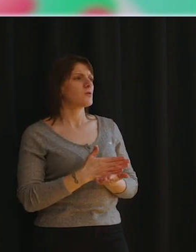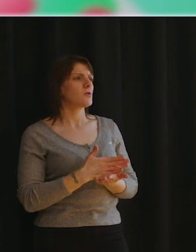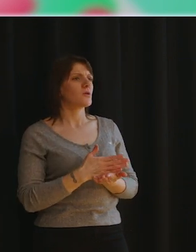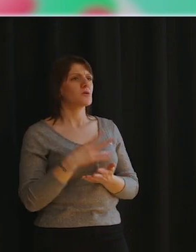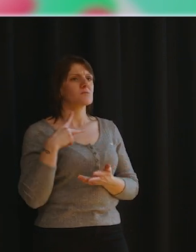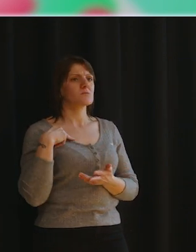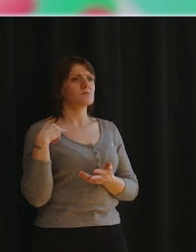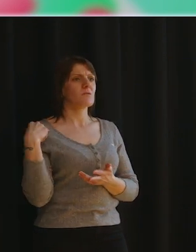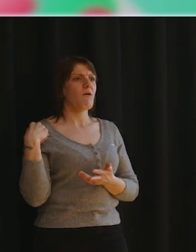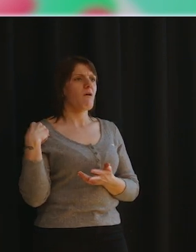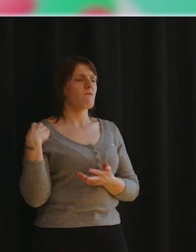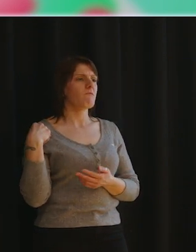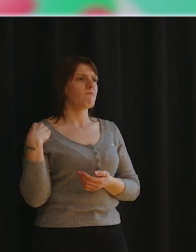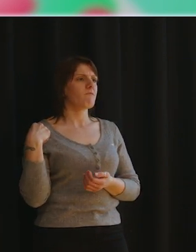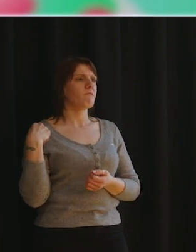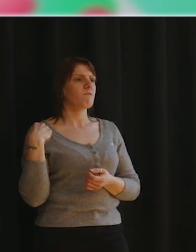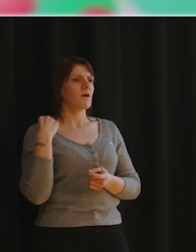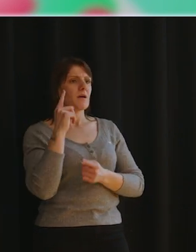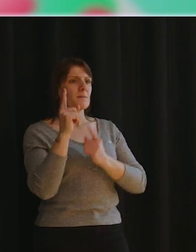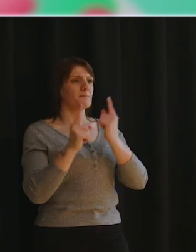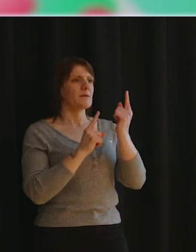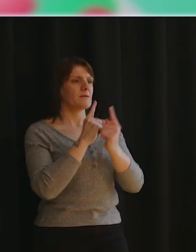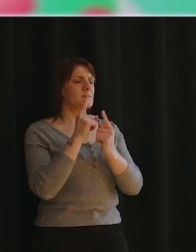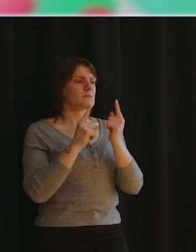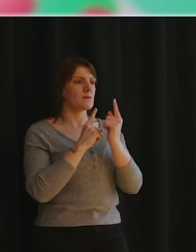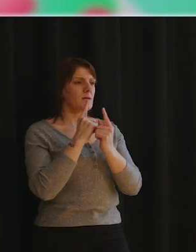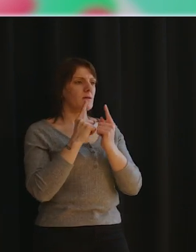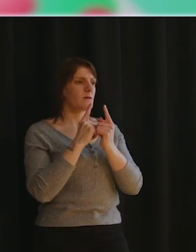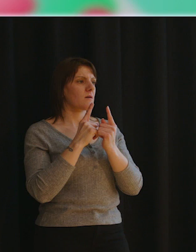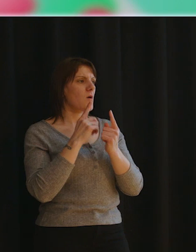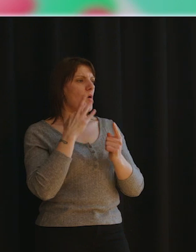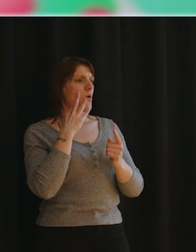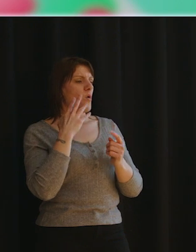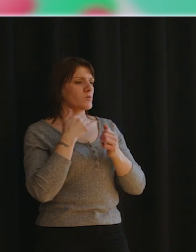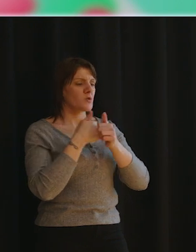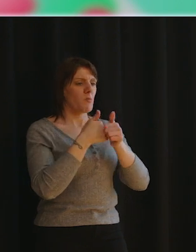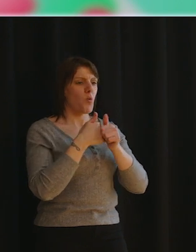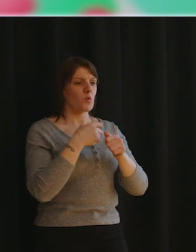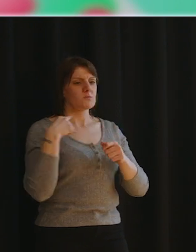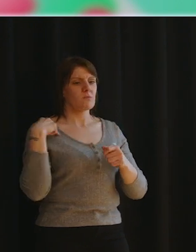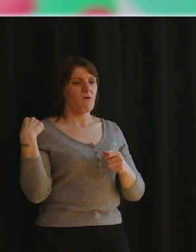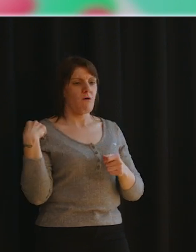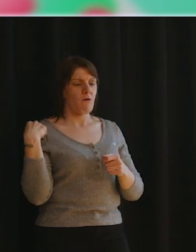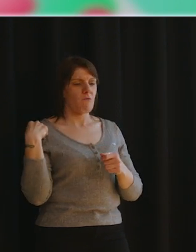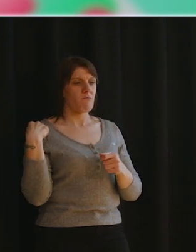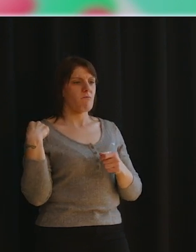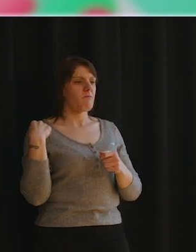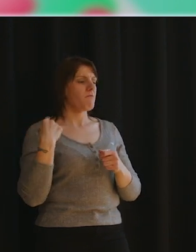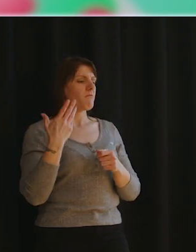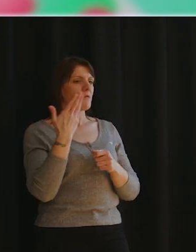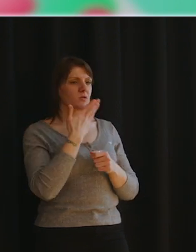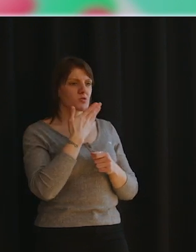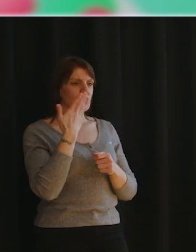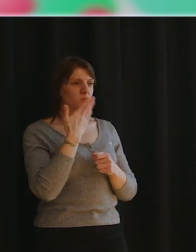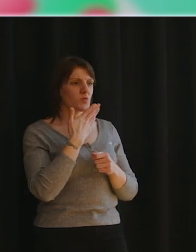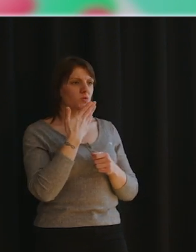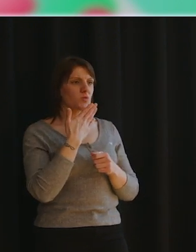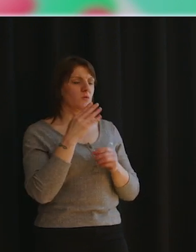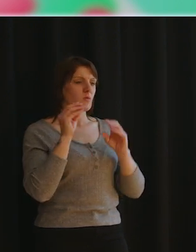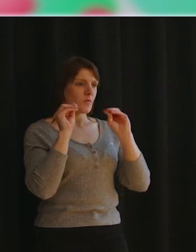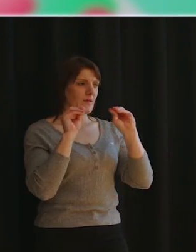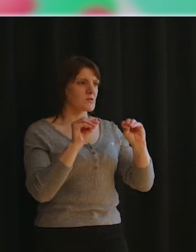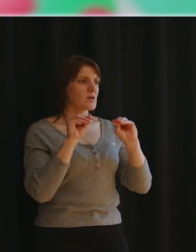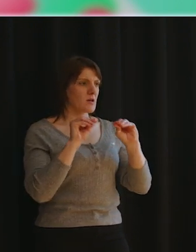staff meeting, anytime you're talking to teachers, support staff, anyone around in and around